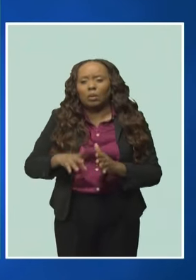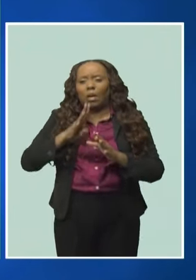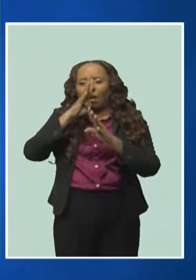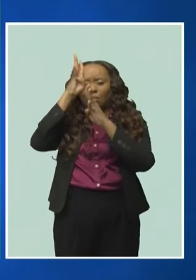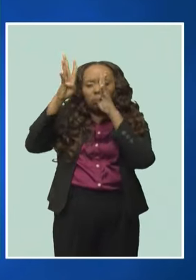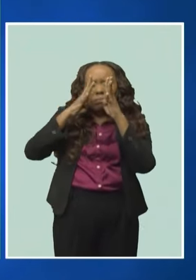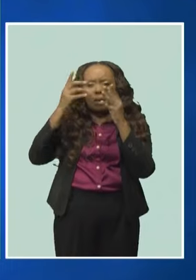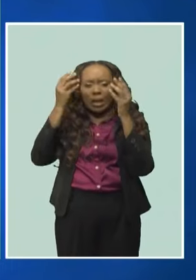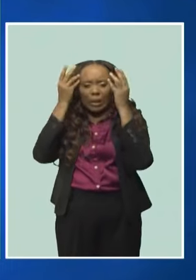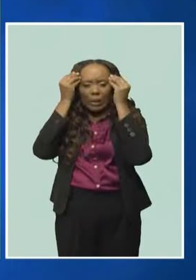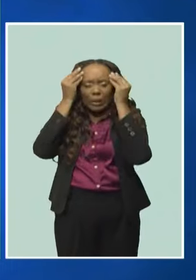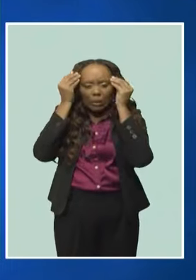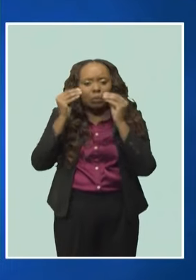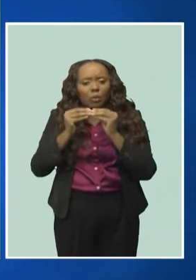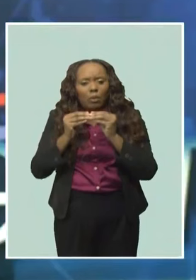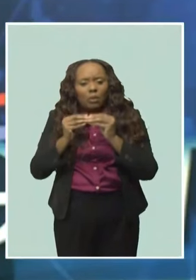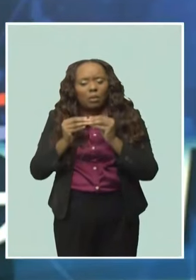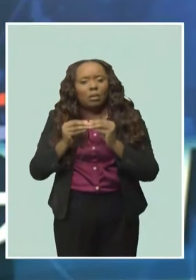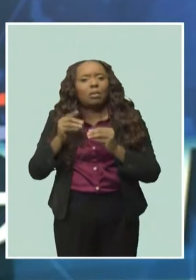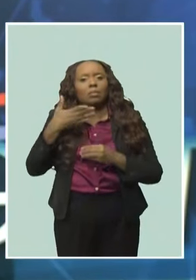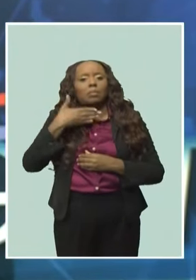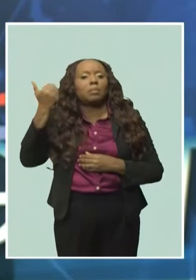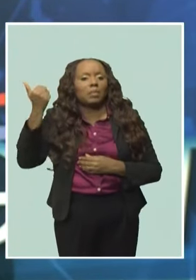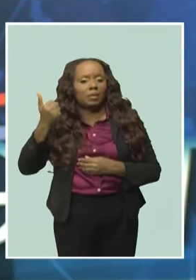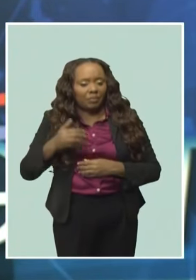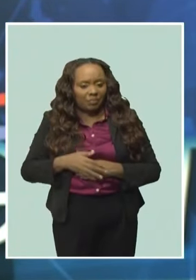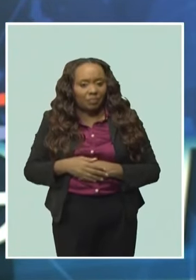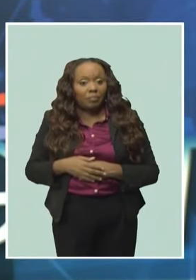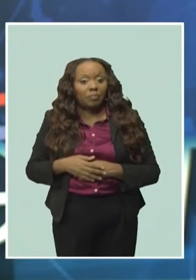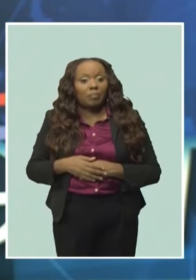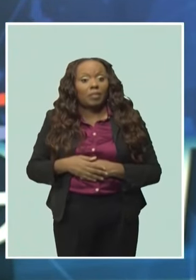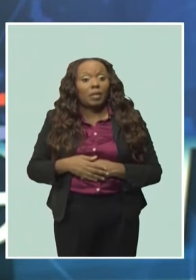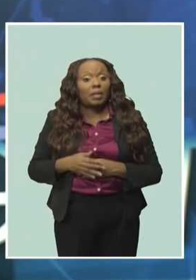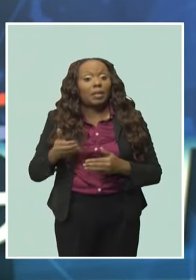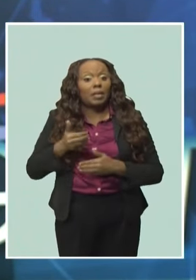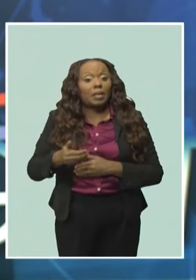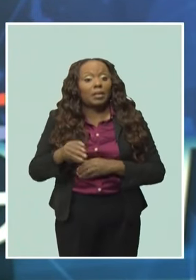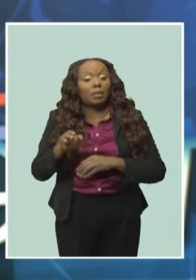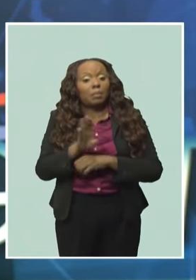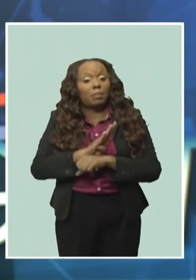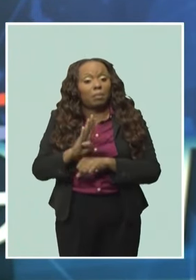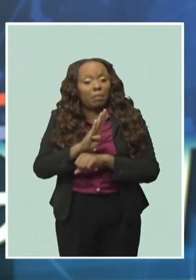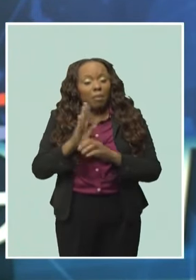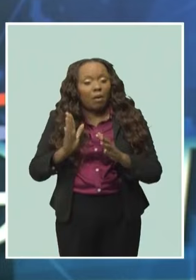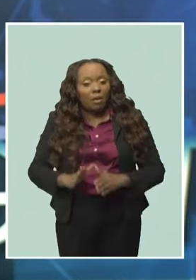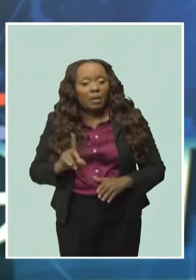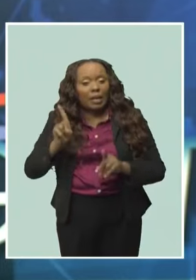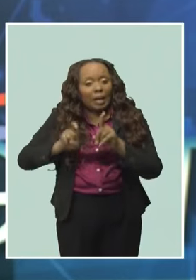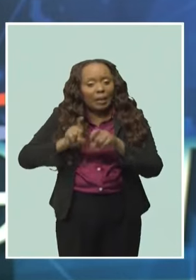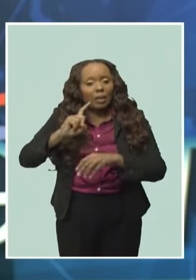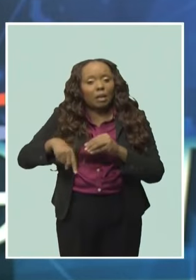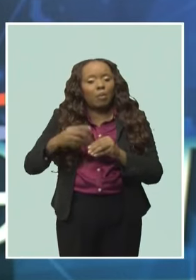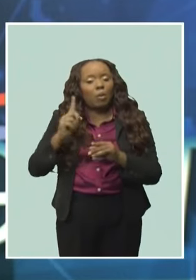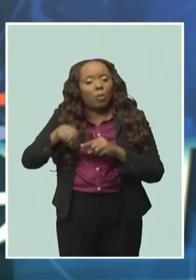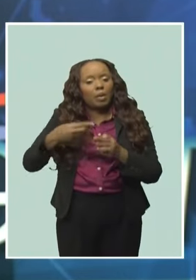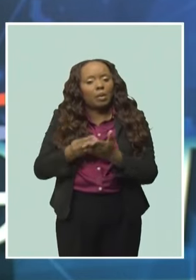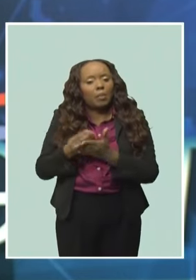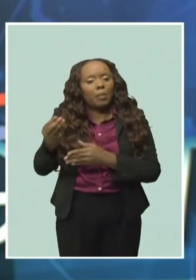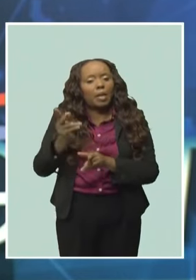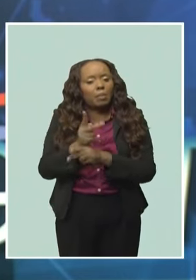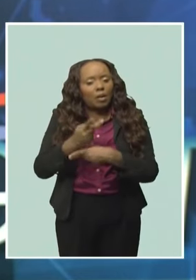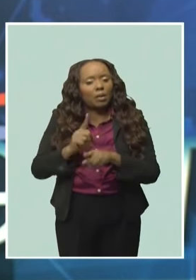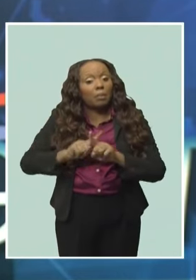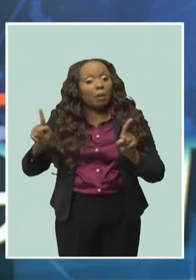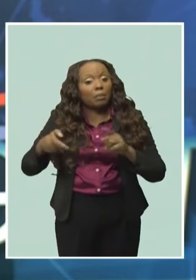more and we need to play more. We'll take a break here, but coming up, Barbadians advised to ask questions about the produce